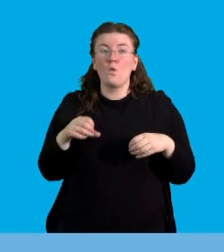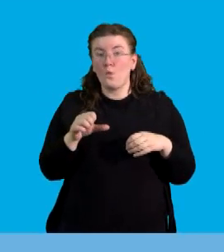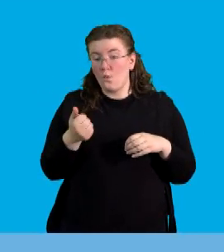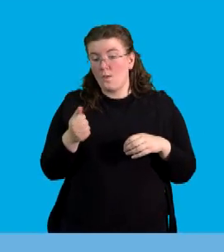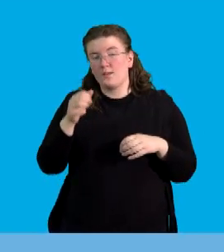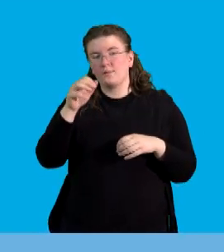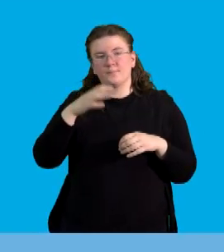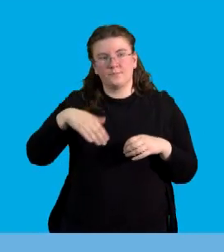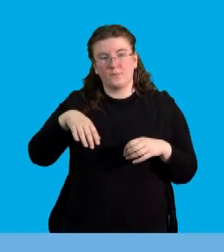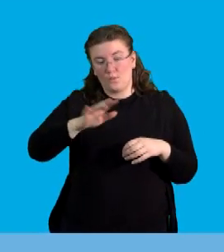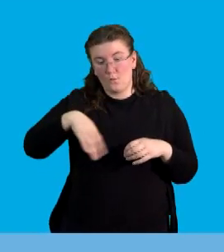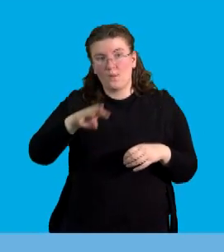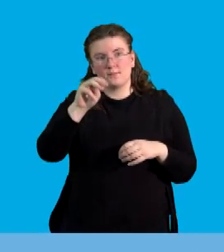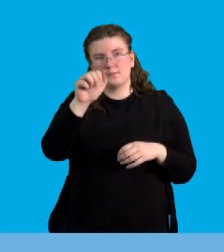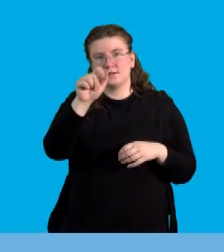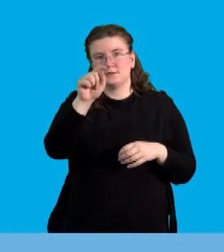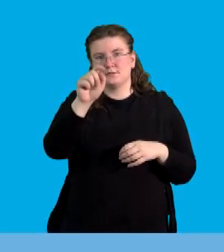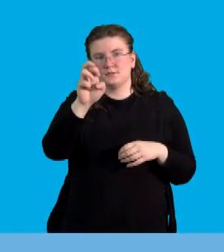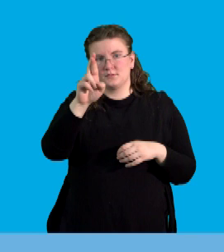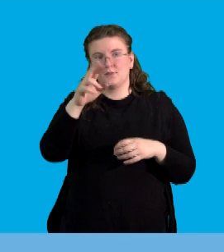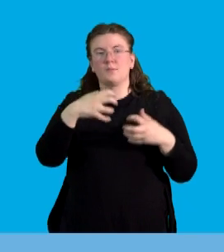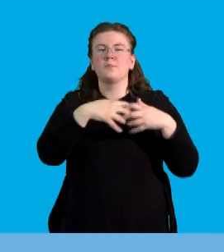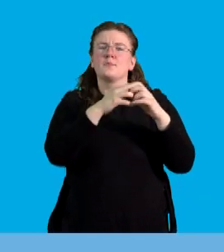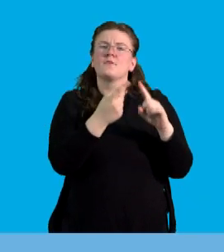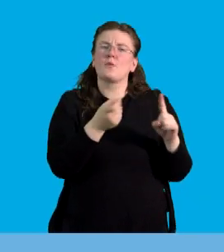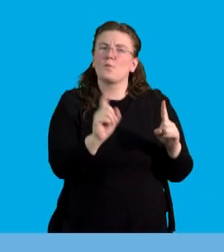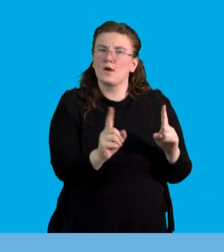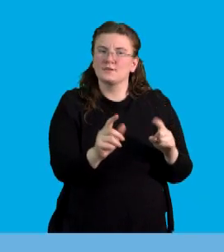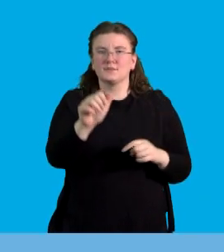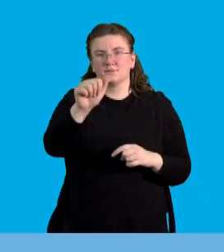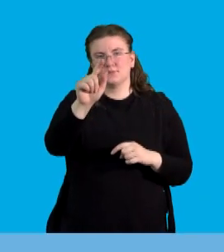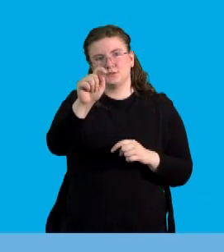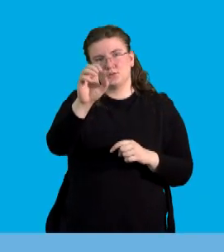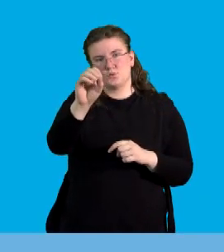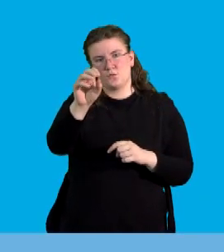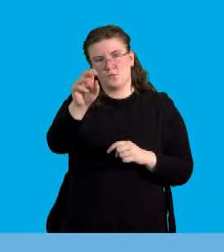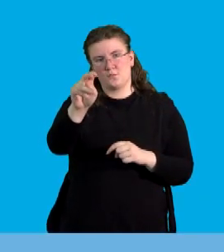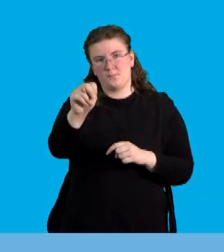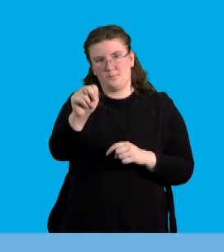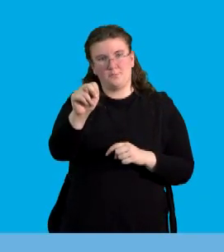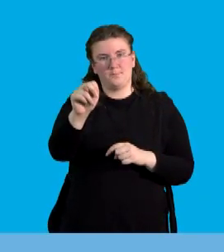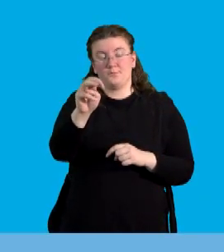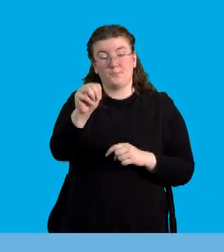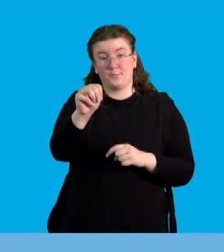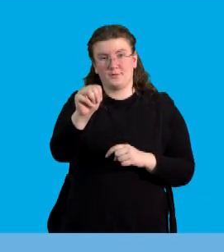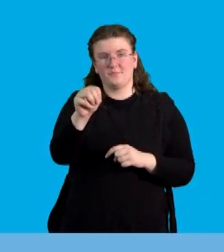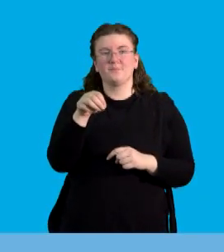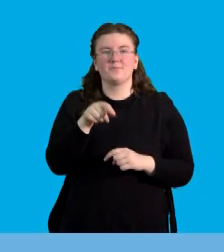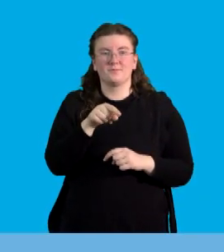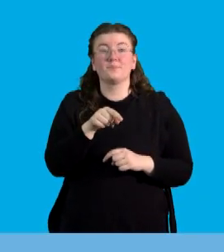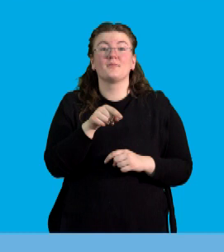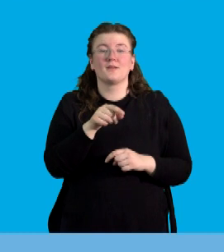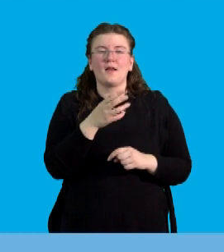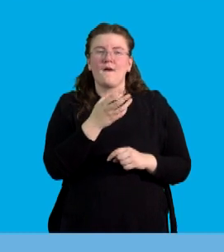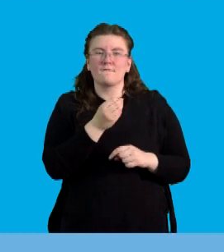that all matter is made up of atoms, and an atom consists of positive nucleus surrounded by negative electrons. So